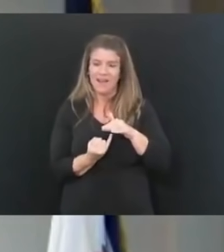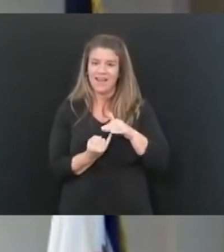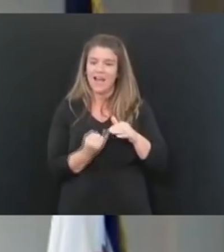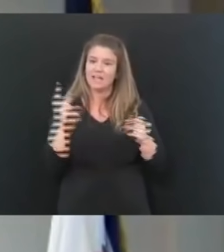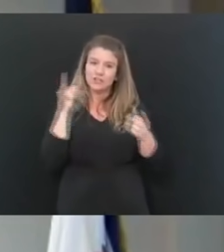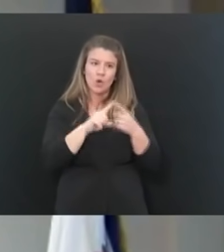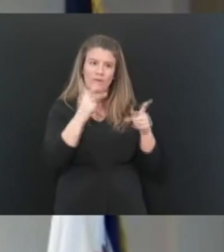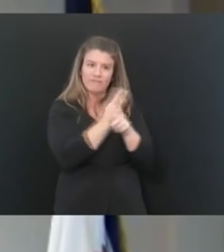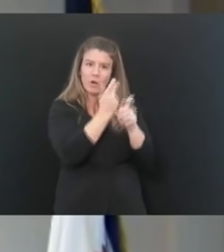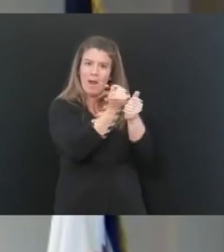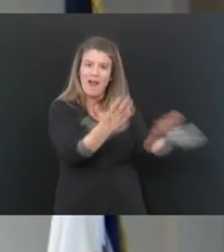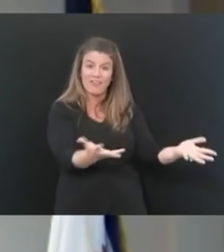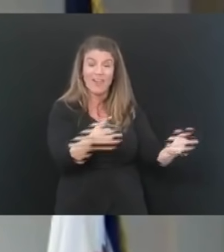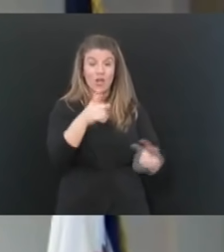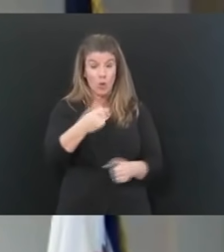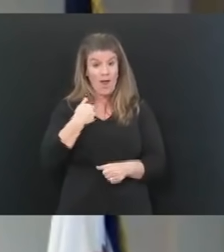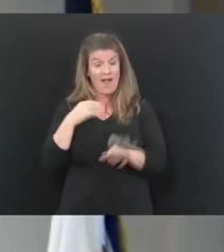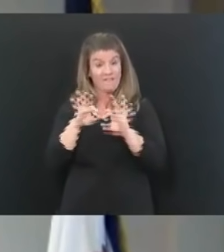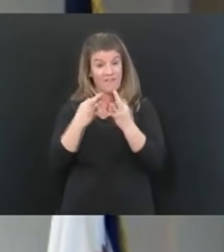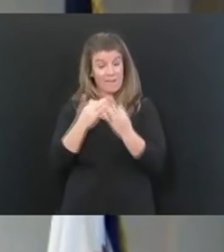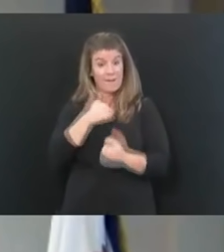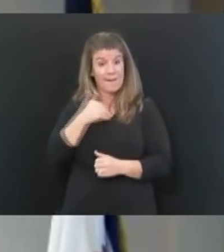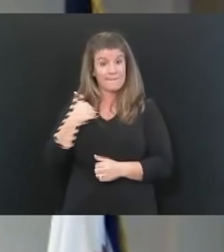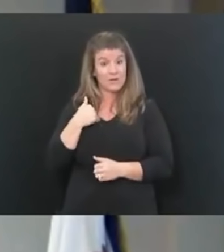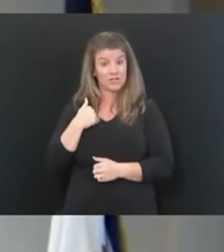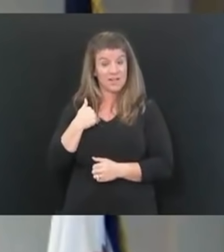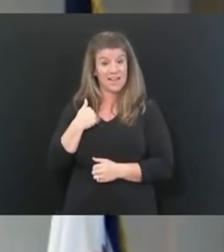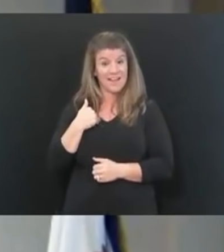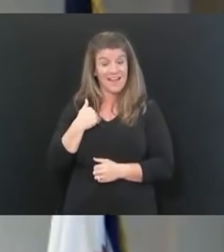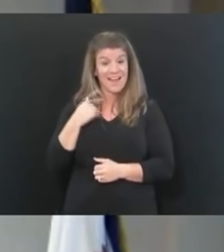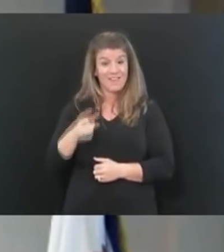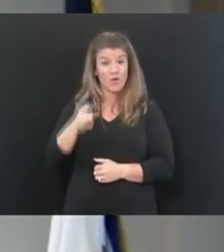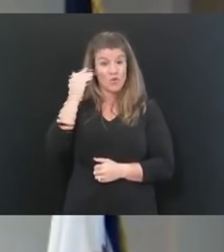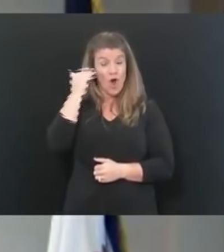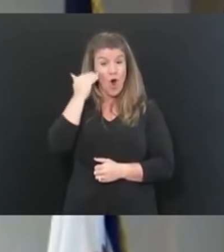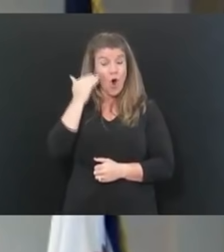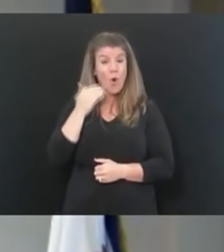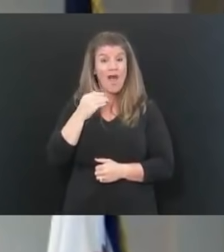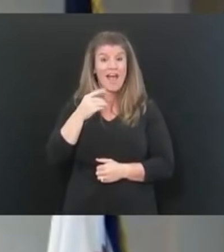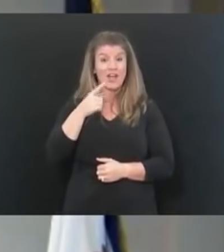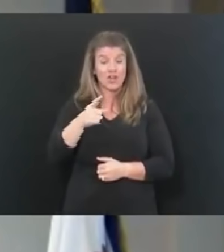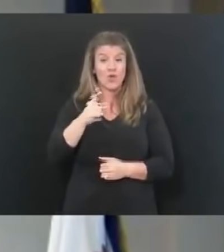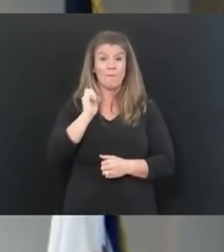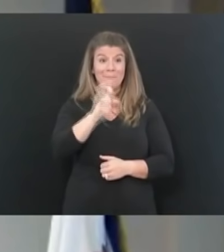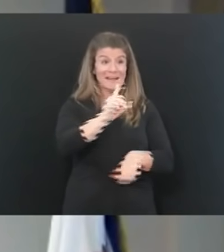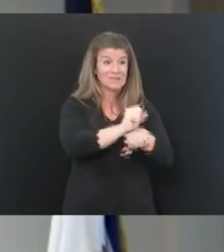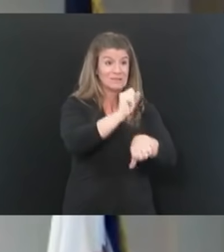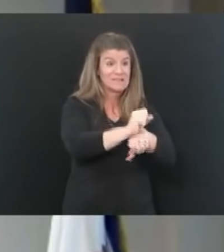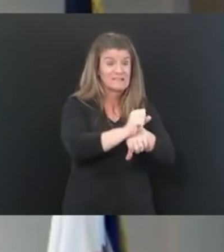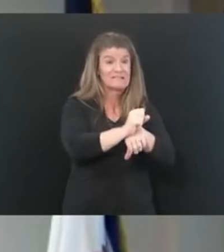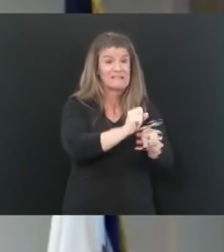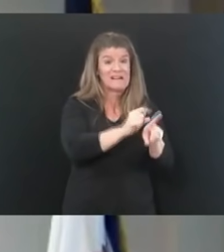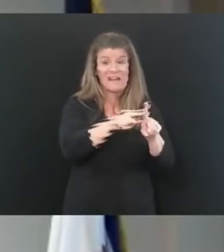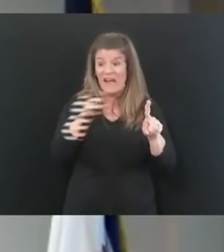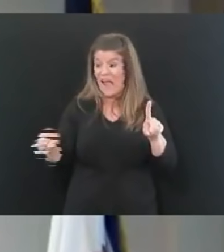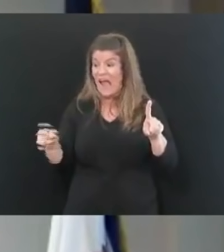currently. And if you have family members that are at risk and you realize you're going back to work, recognize that you have